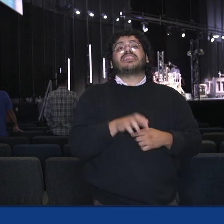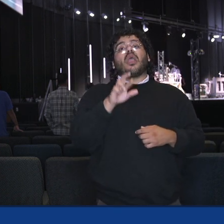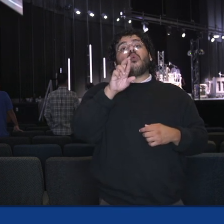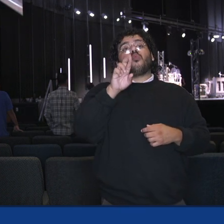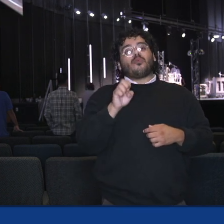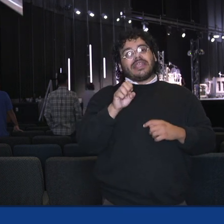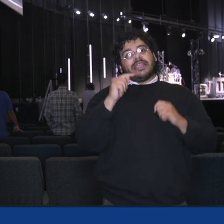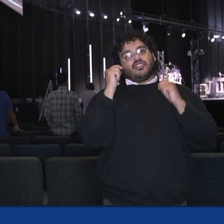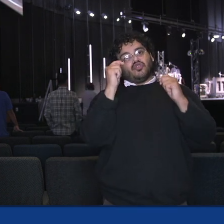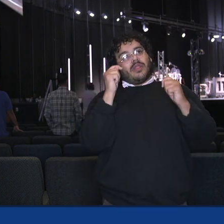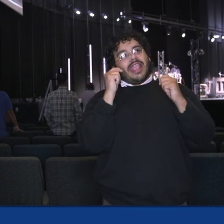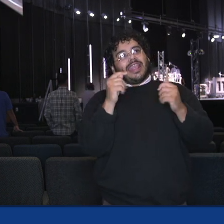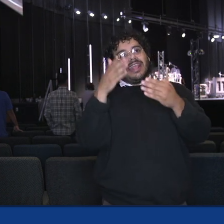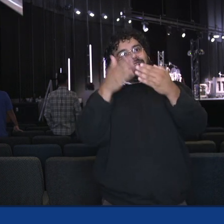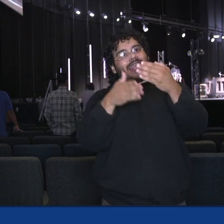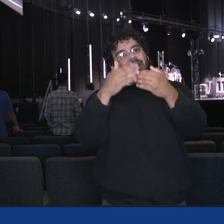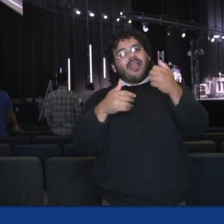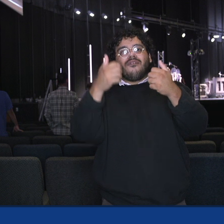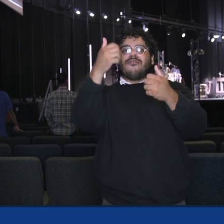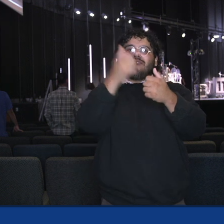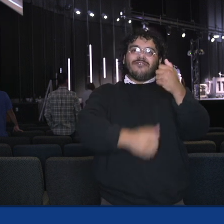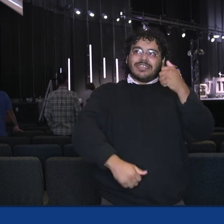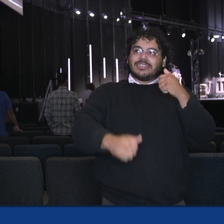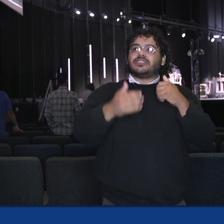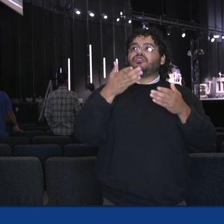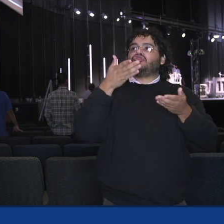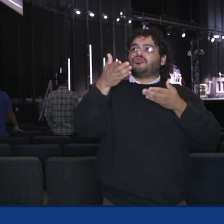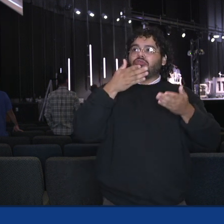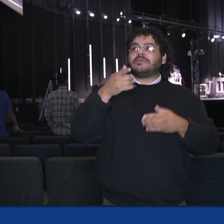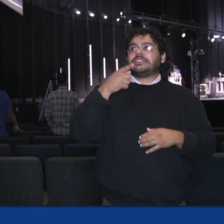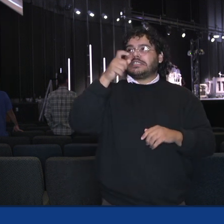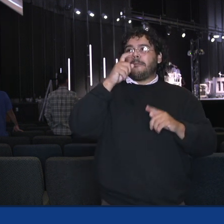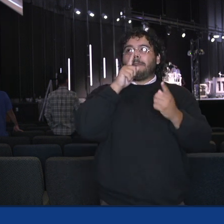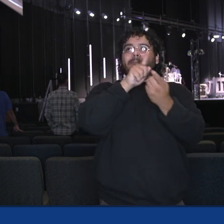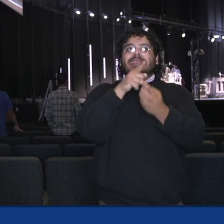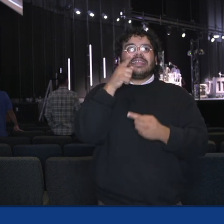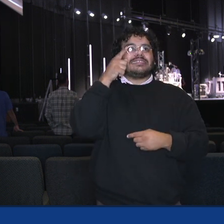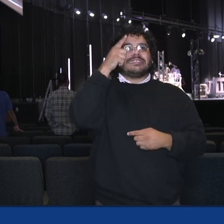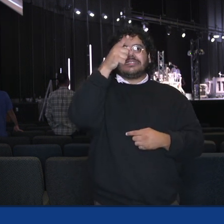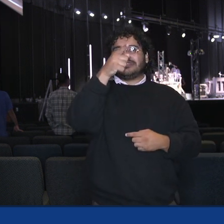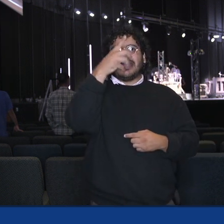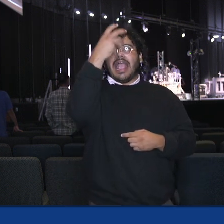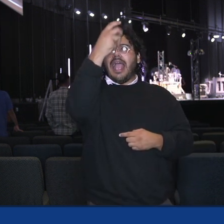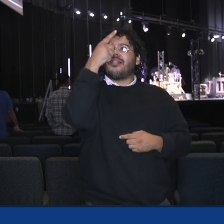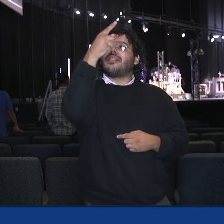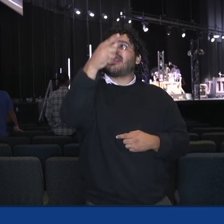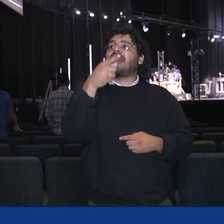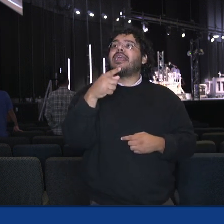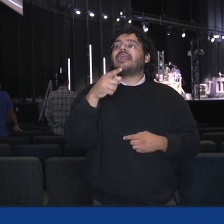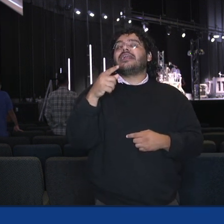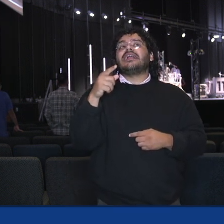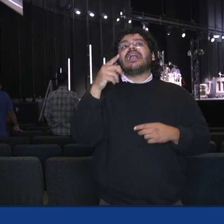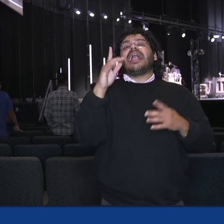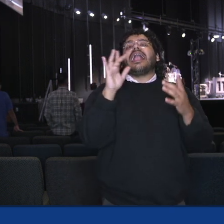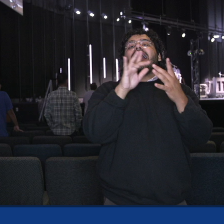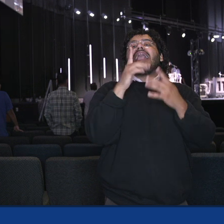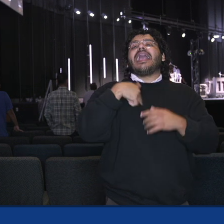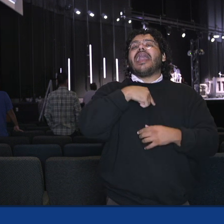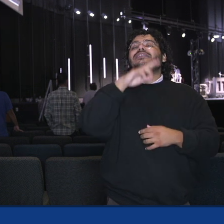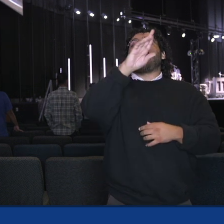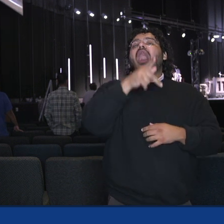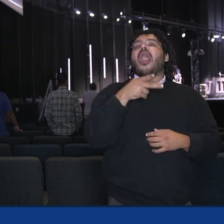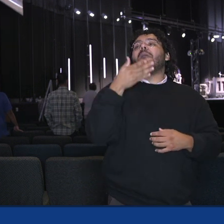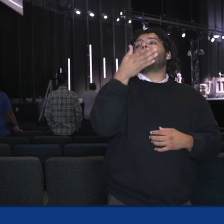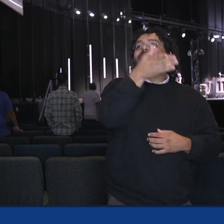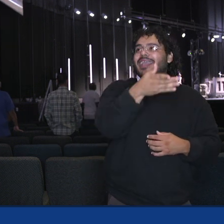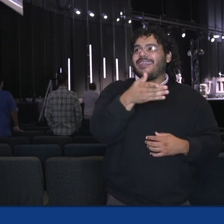each service in the EL rooms. Feel free to hit us there. So hit us up there. Don't hit us. Hit us up there. So let me pray to